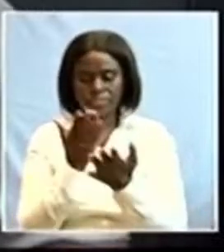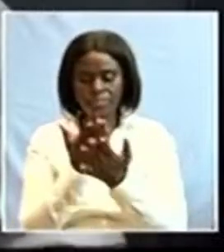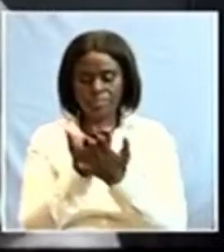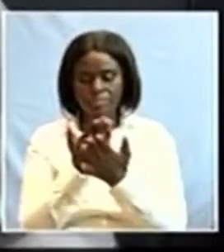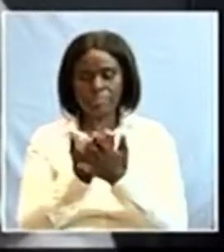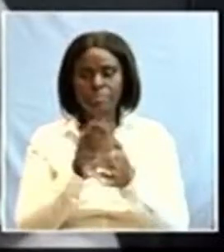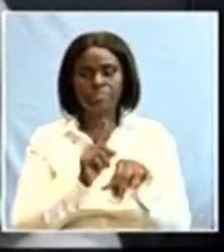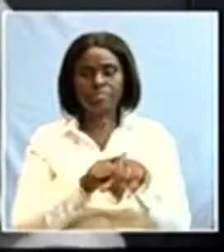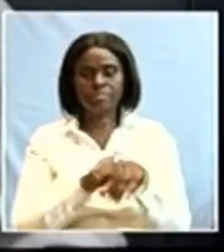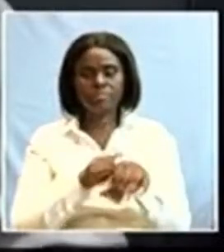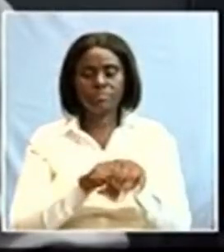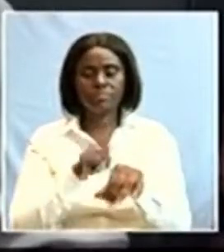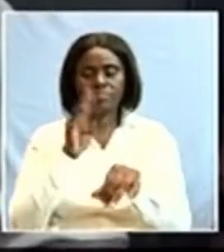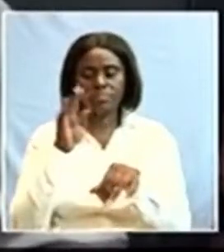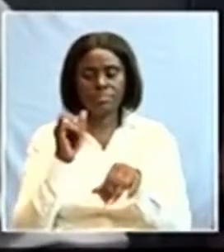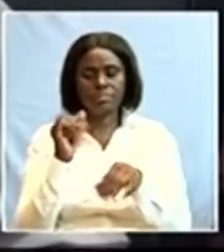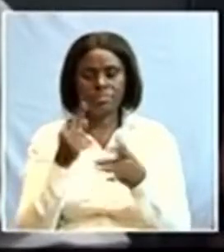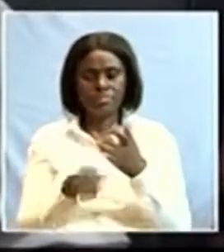by